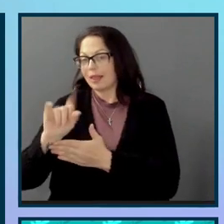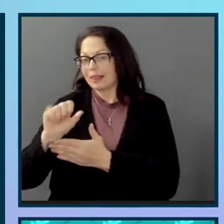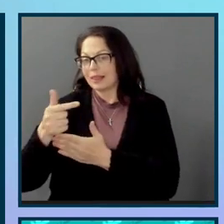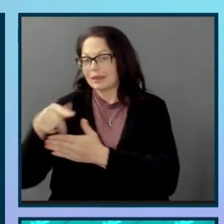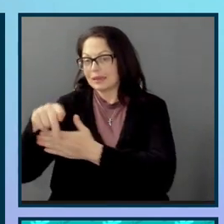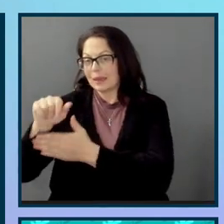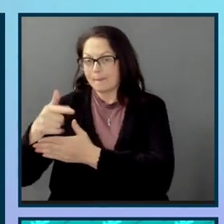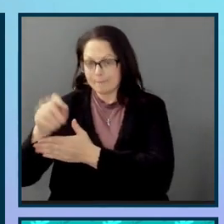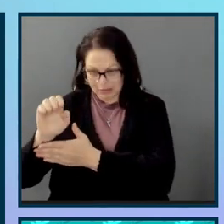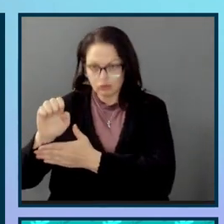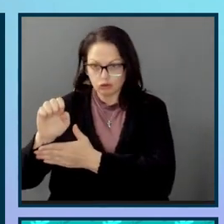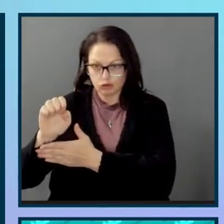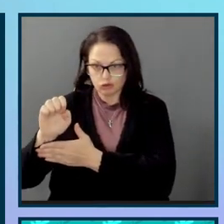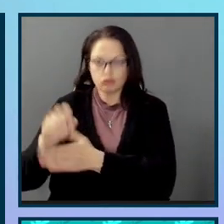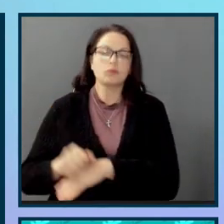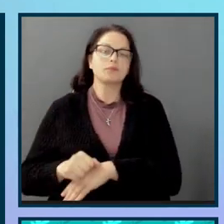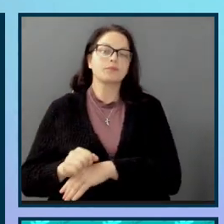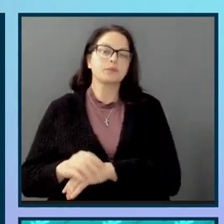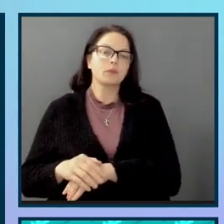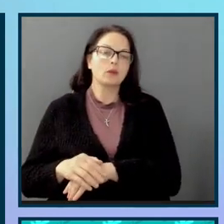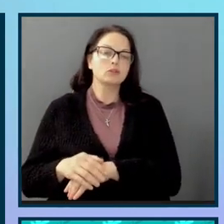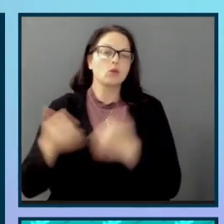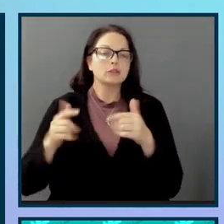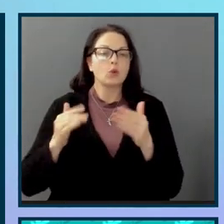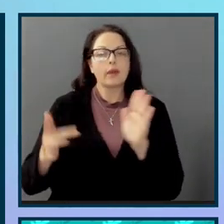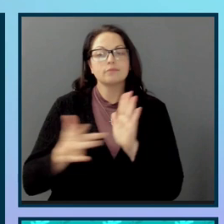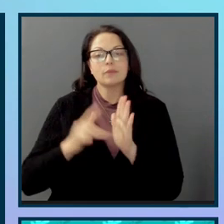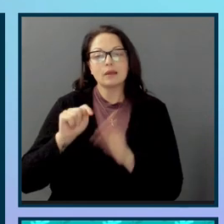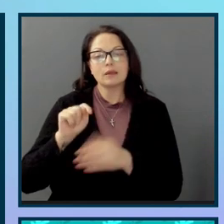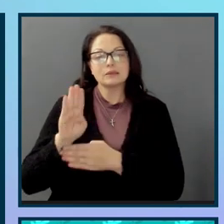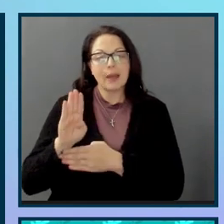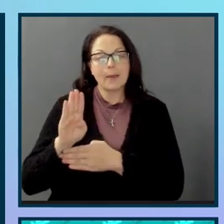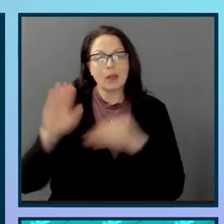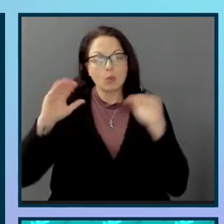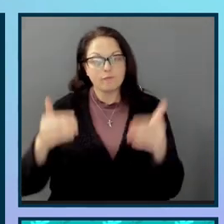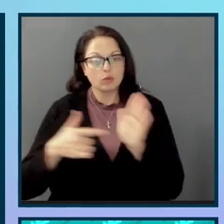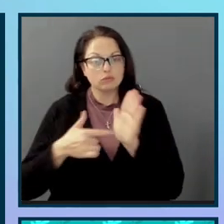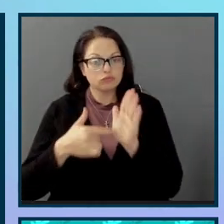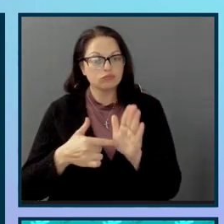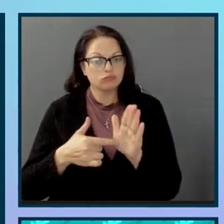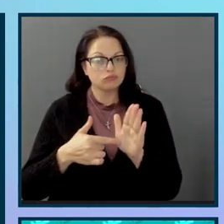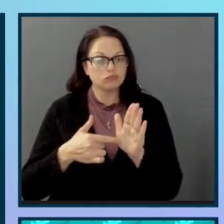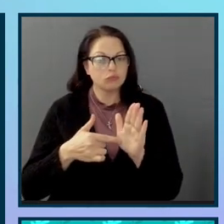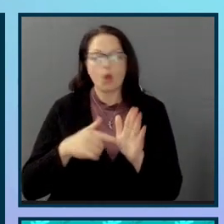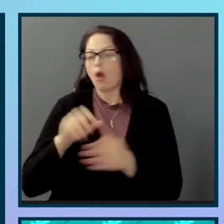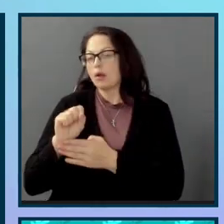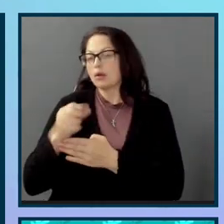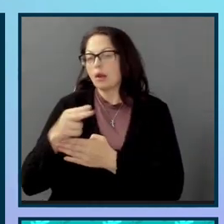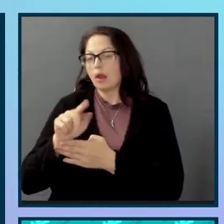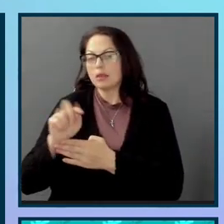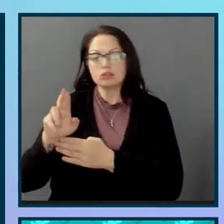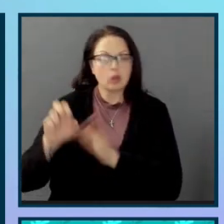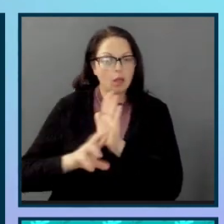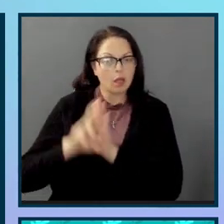let's press Tab to see where we are. Okay, and we see the focus appear on the Pressbox Shuttle. Well, let's see how we